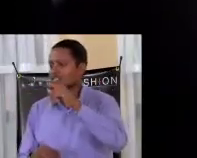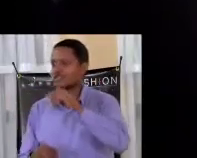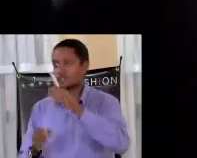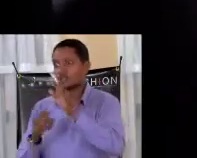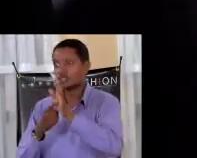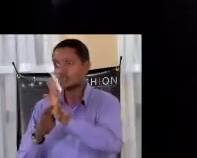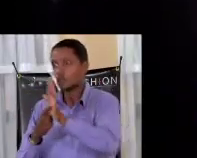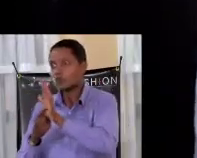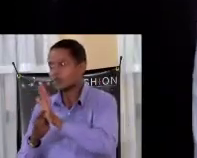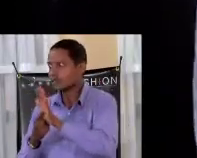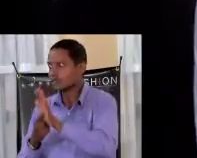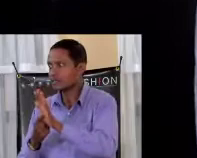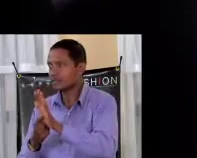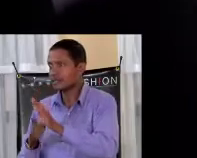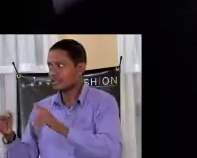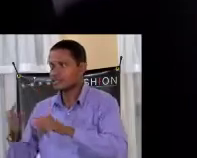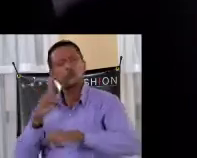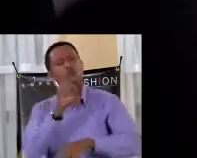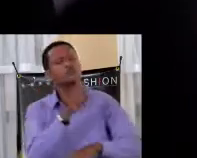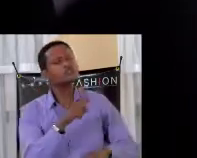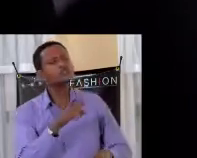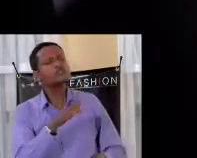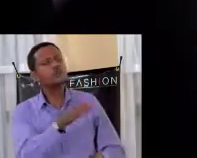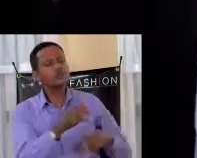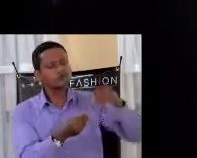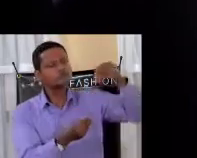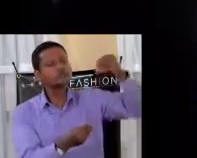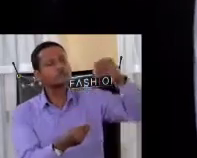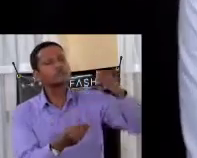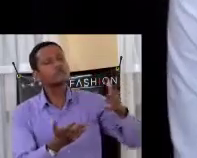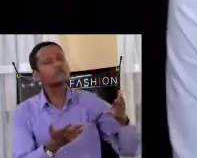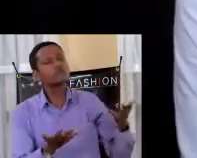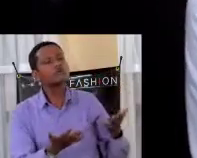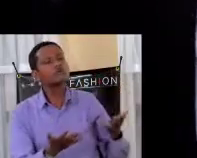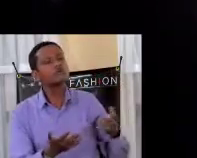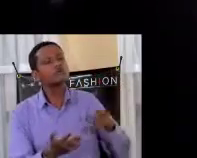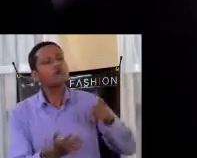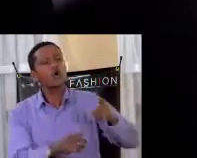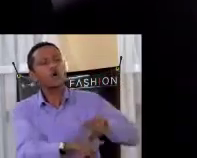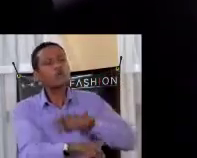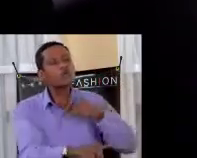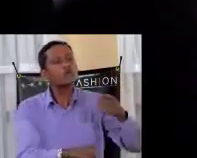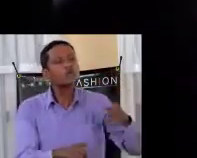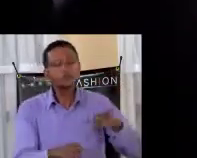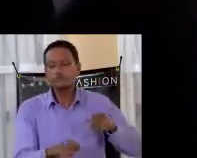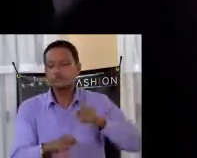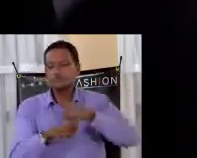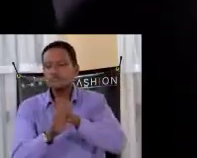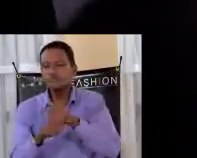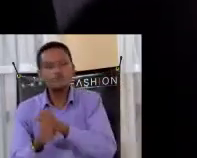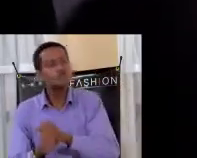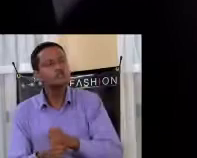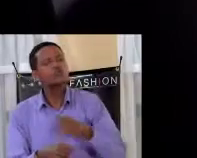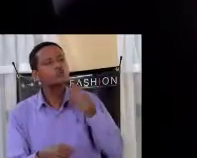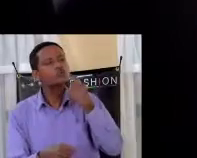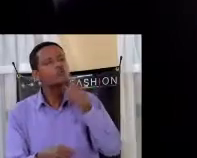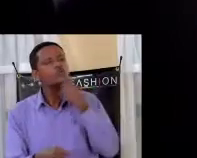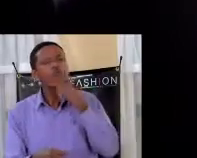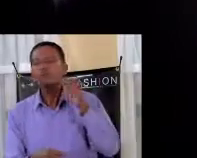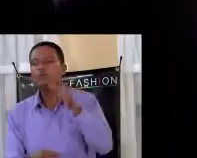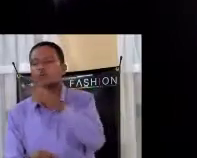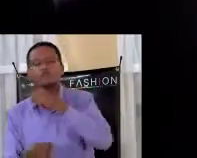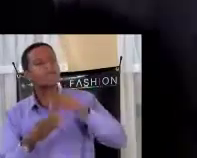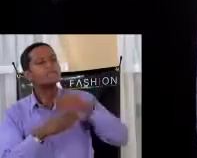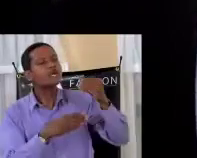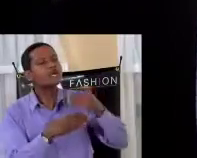for? You know, how long does it take for you to produce? Where are you producing? Who have you sold to? Who are your buyers currently? How